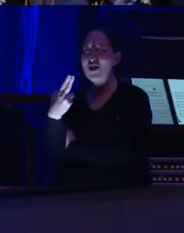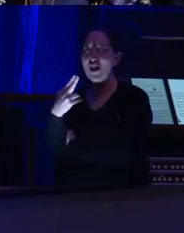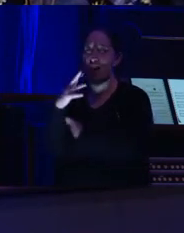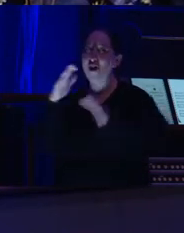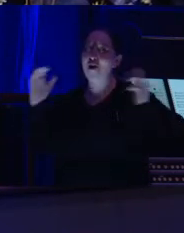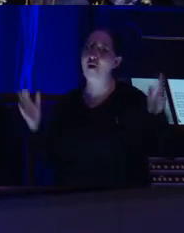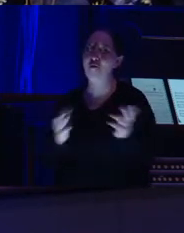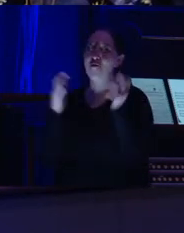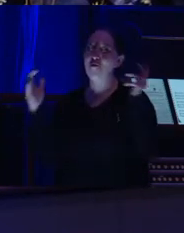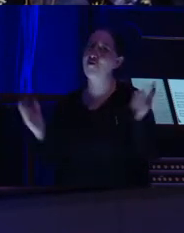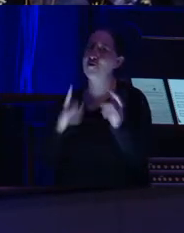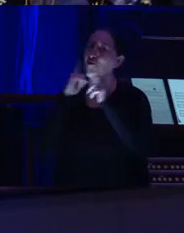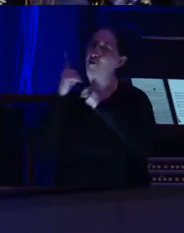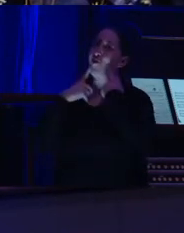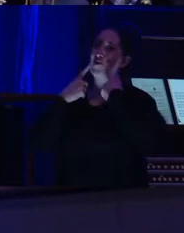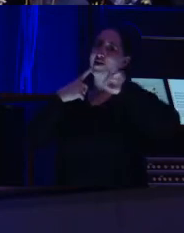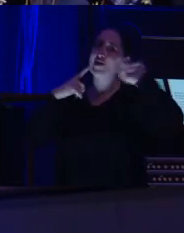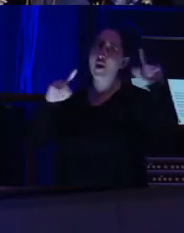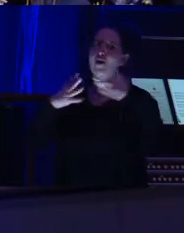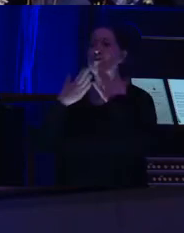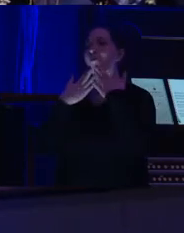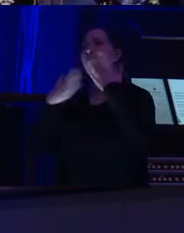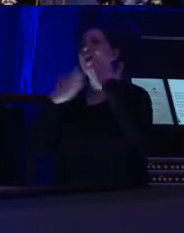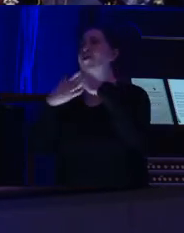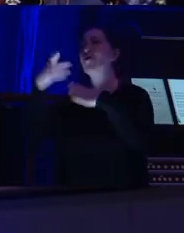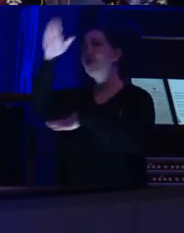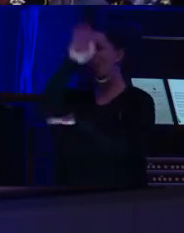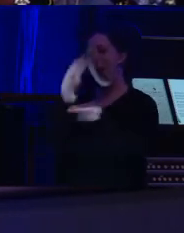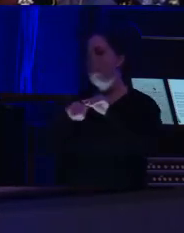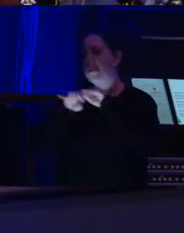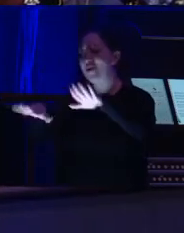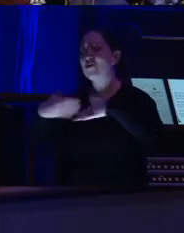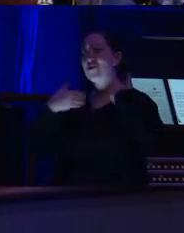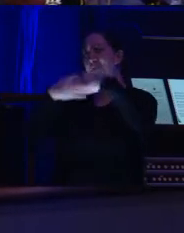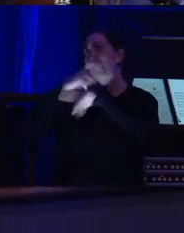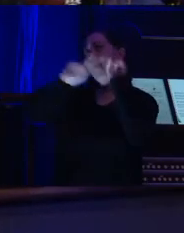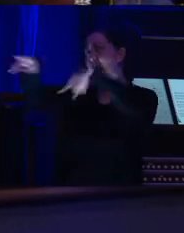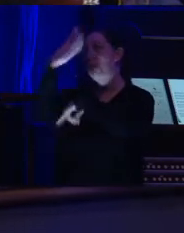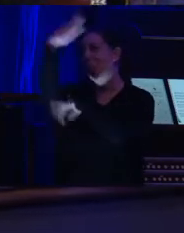for your success. So thank you, God bless you, and go blue.